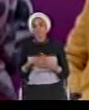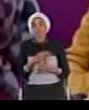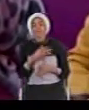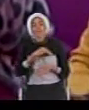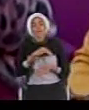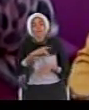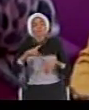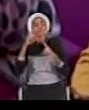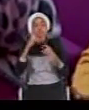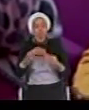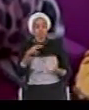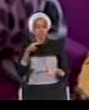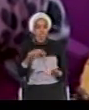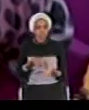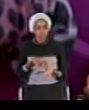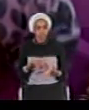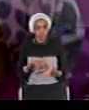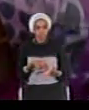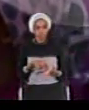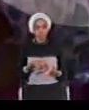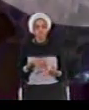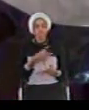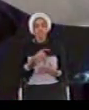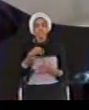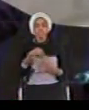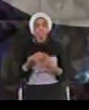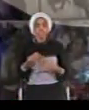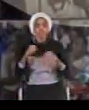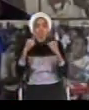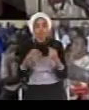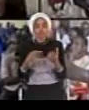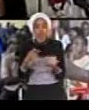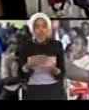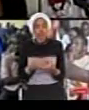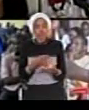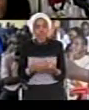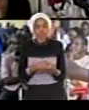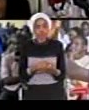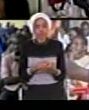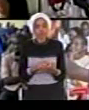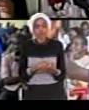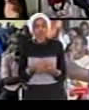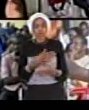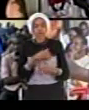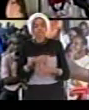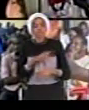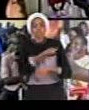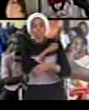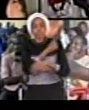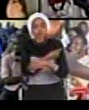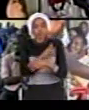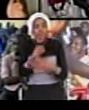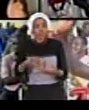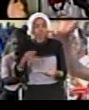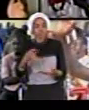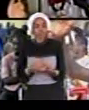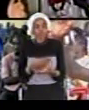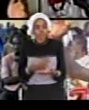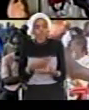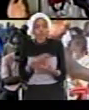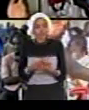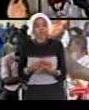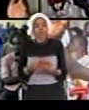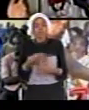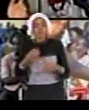you stand, you're full of the gospel and the power of the gospel. And the power of the gospel